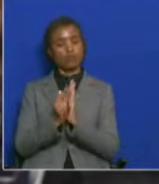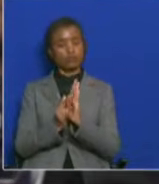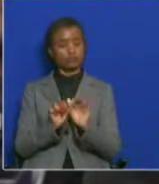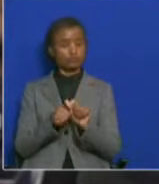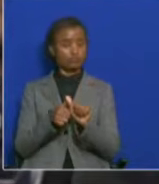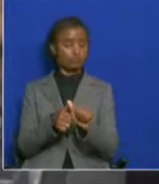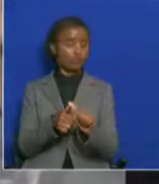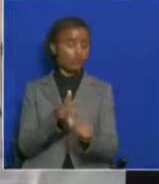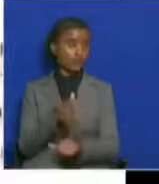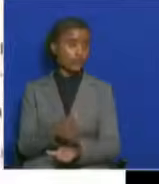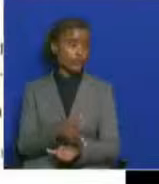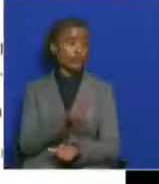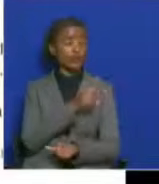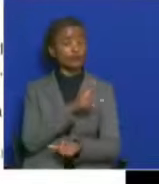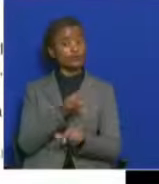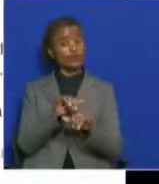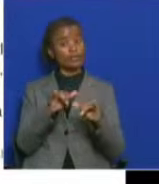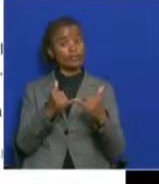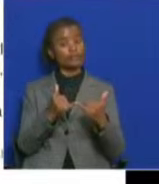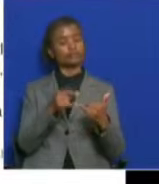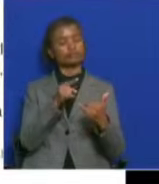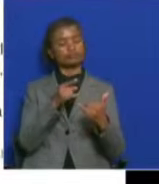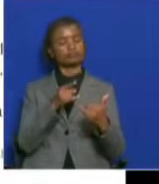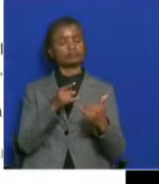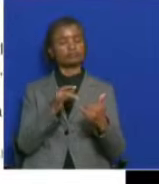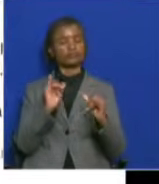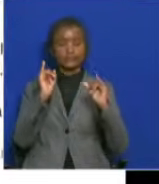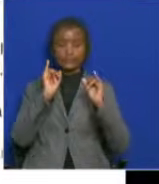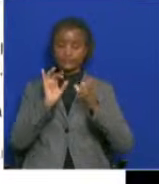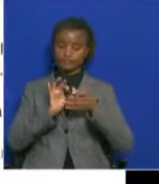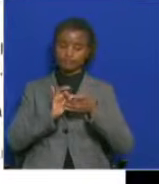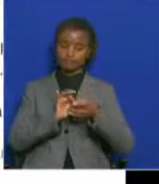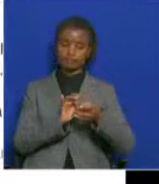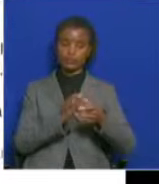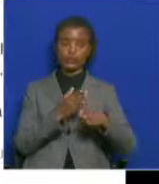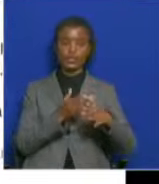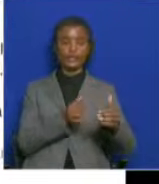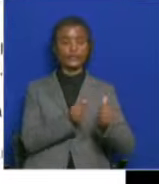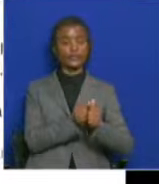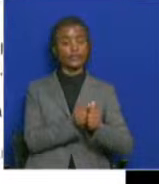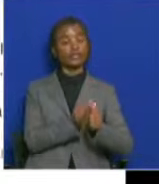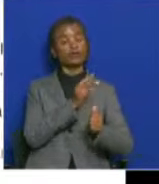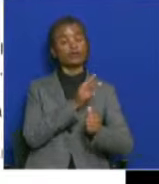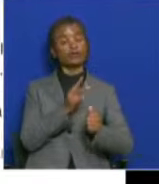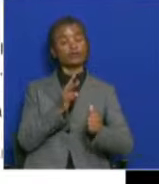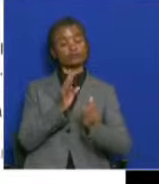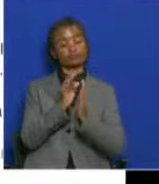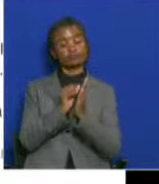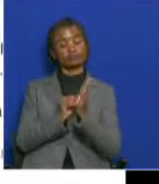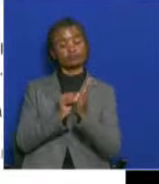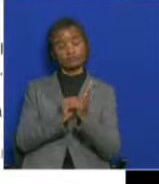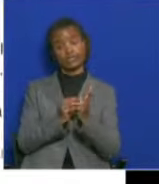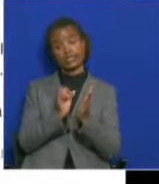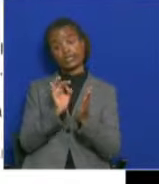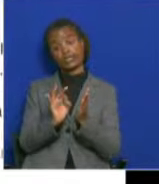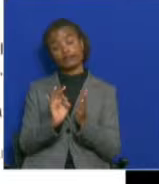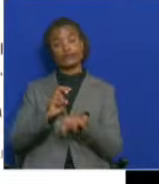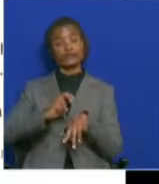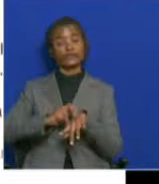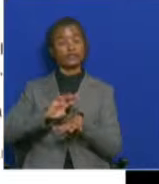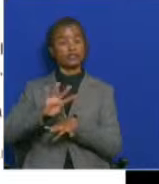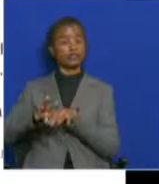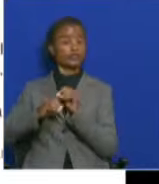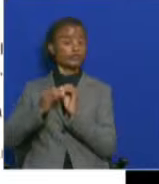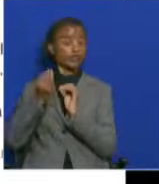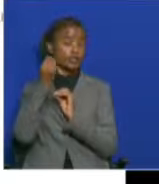Commission and reserves its right to supplement these submissions should additional information become relevant.